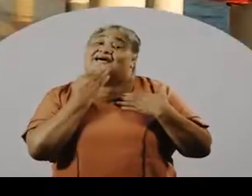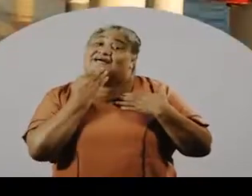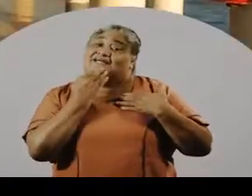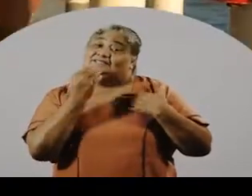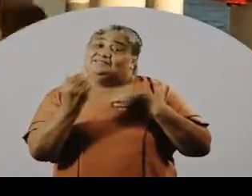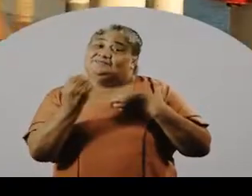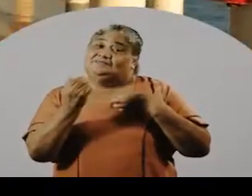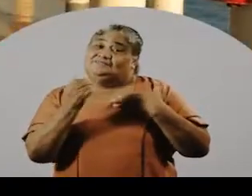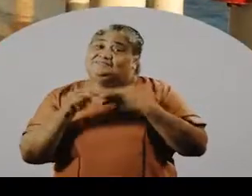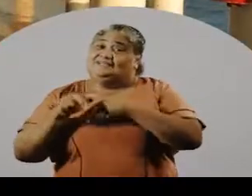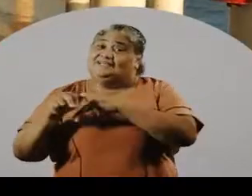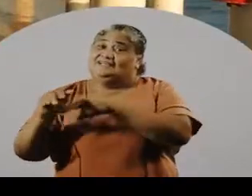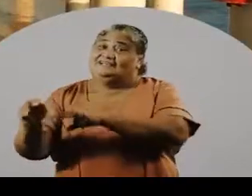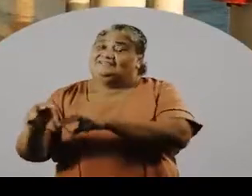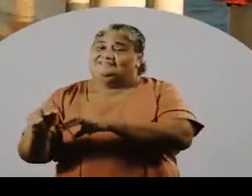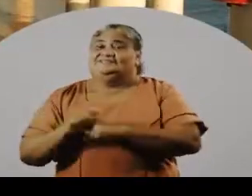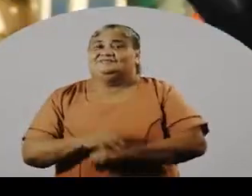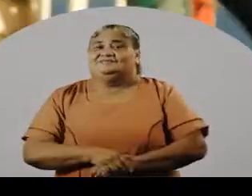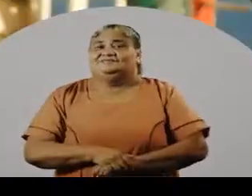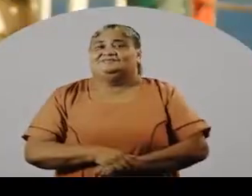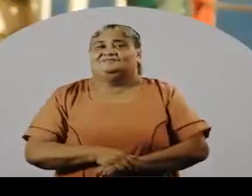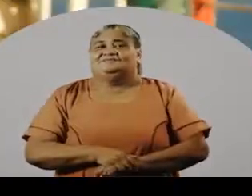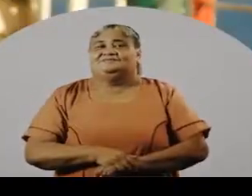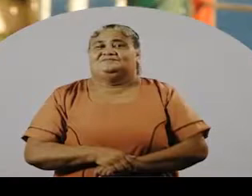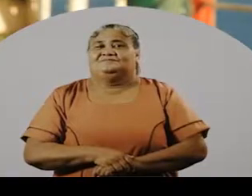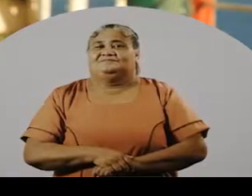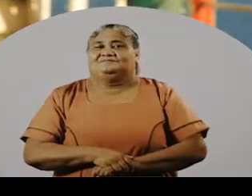Stay clear of walkways and doorways.